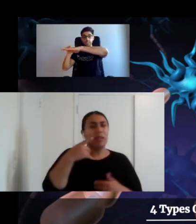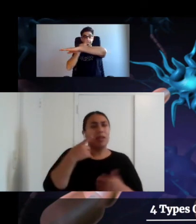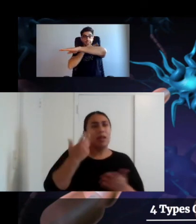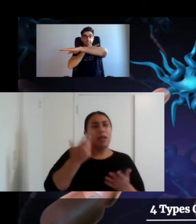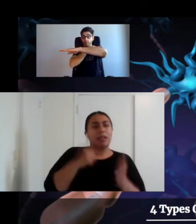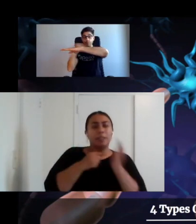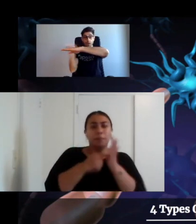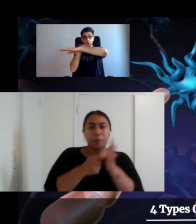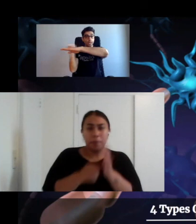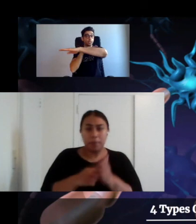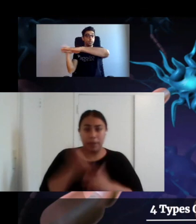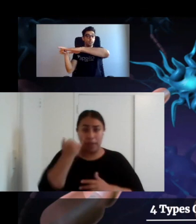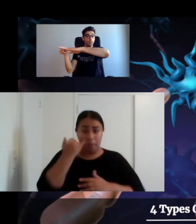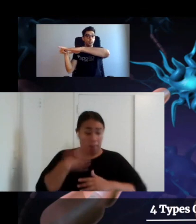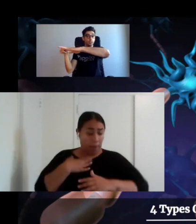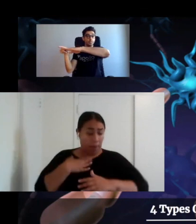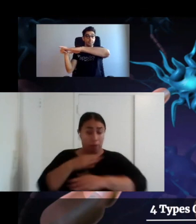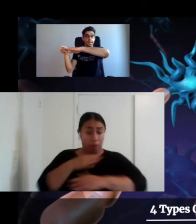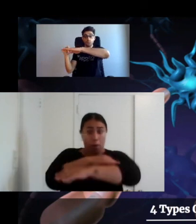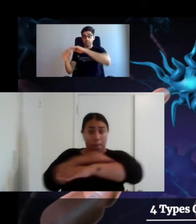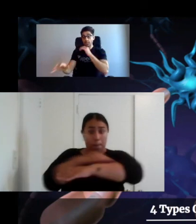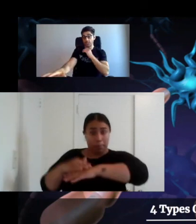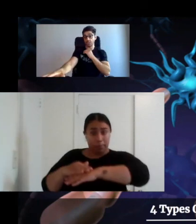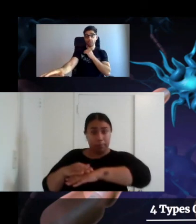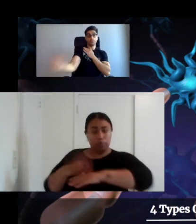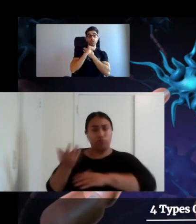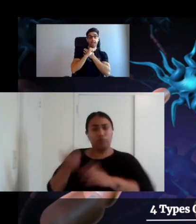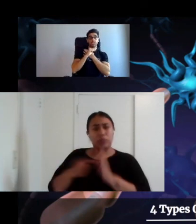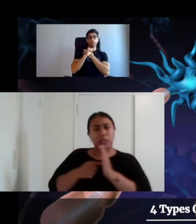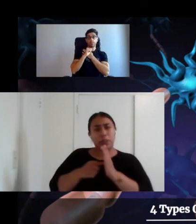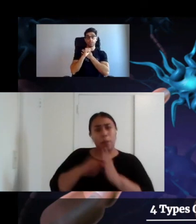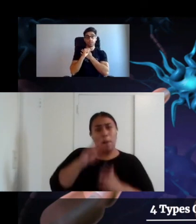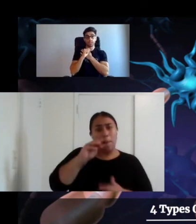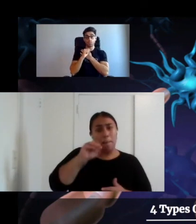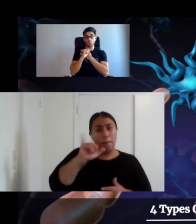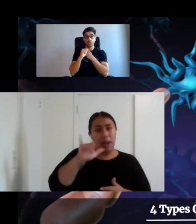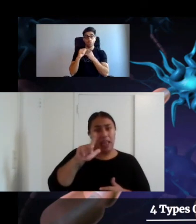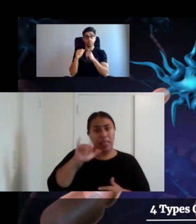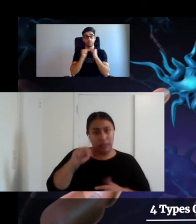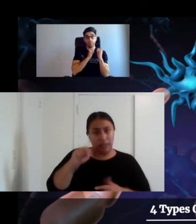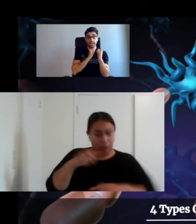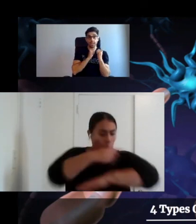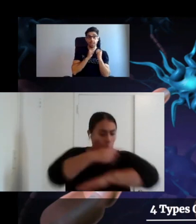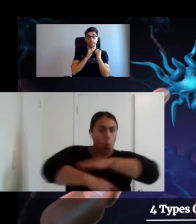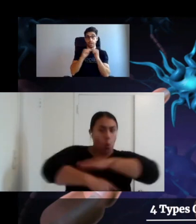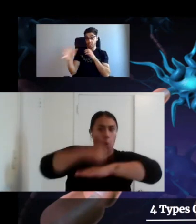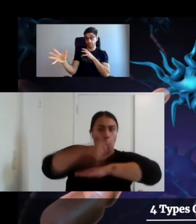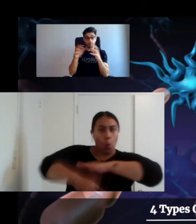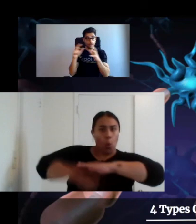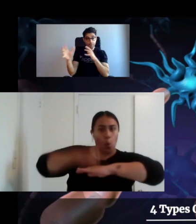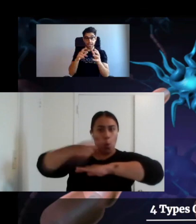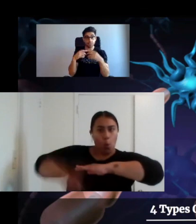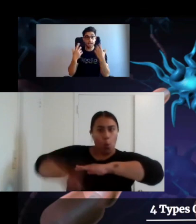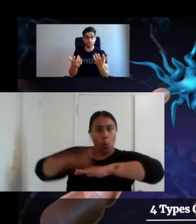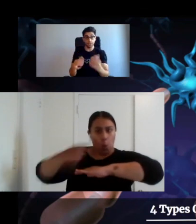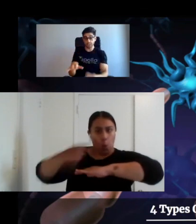from one side to the other very quickly. That is what allows us to move our hands away when we feel something that's warm or if we feel pain, right? It's a very,